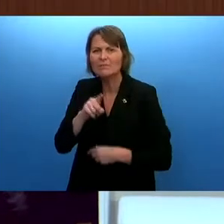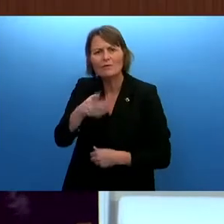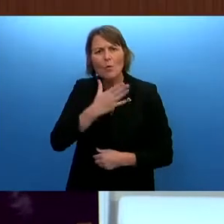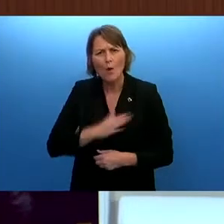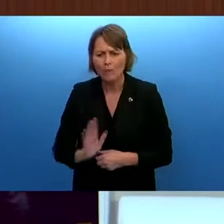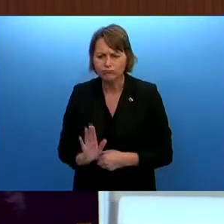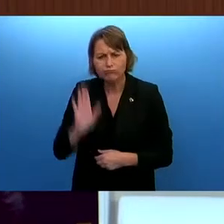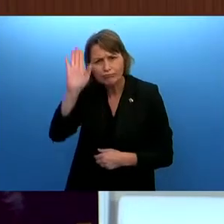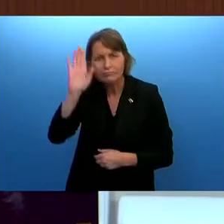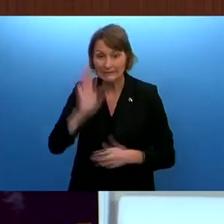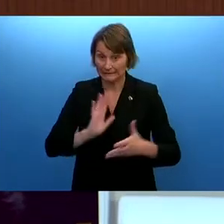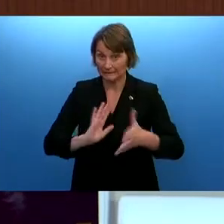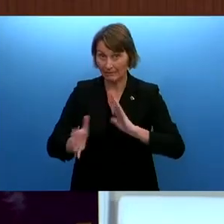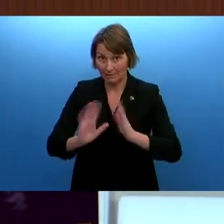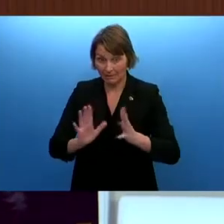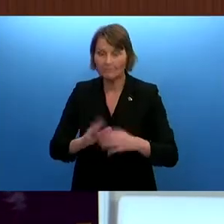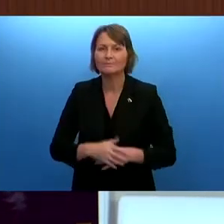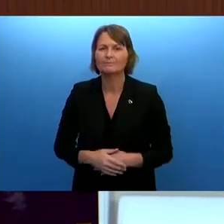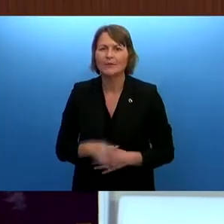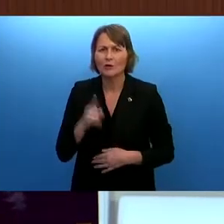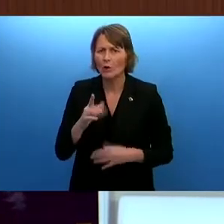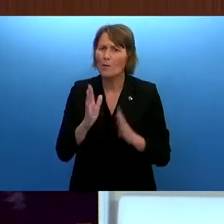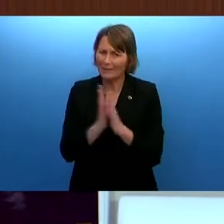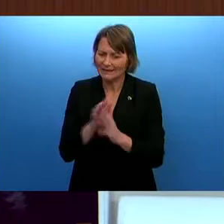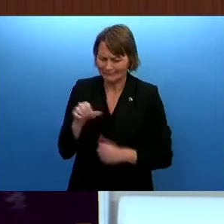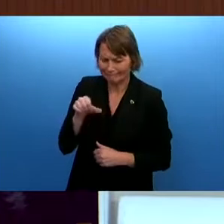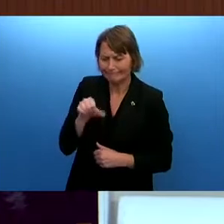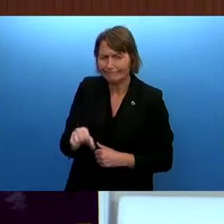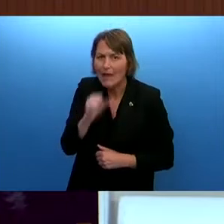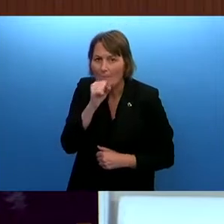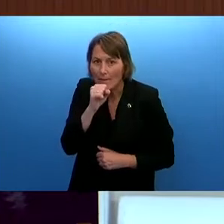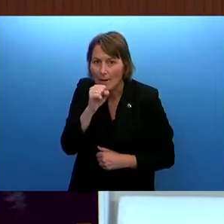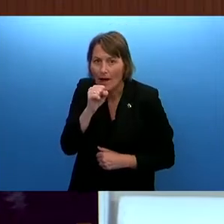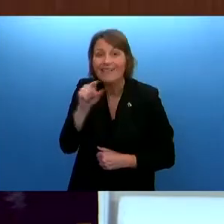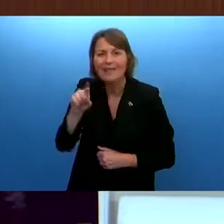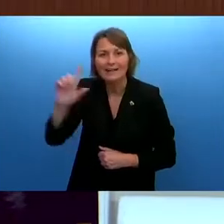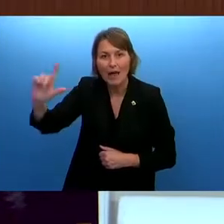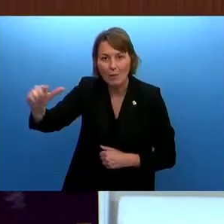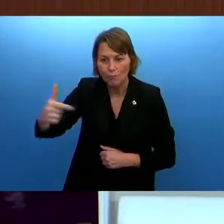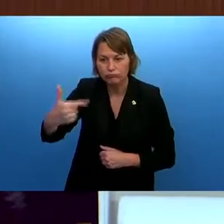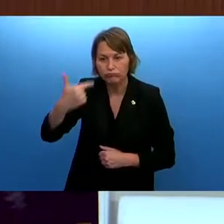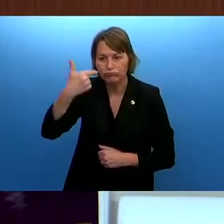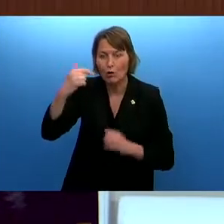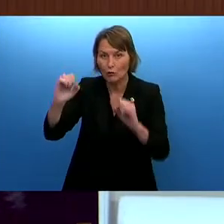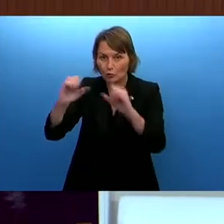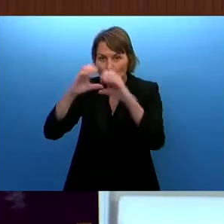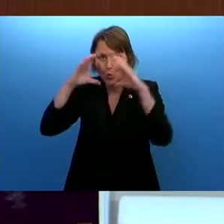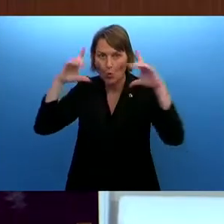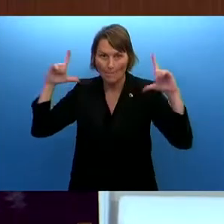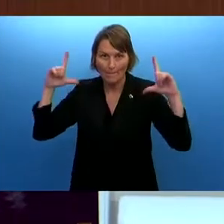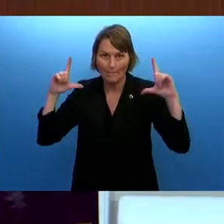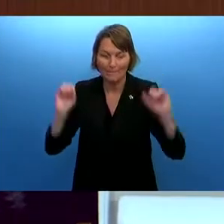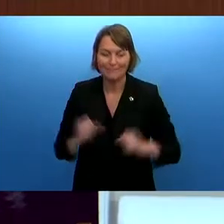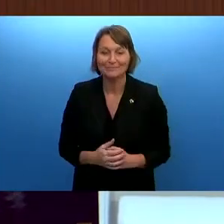in sign language, please press your microphone button so that the camera can focus on you. To open the